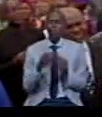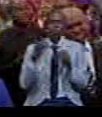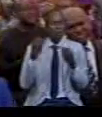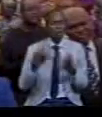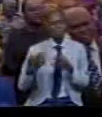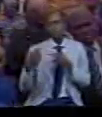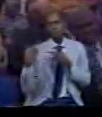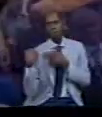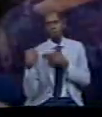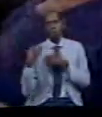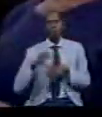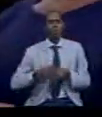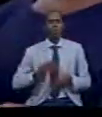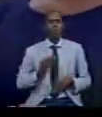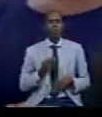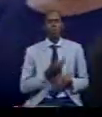responsibility.